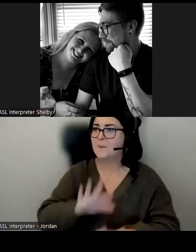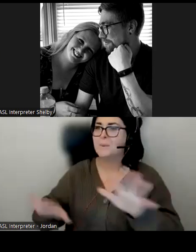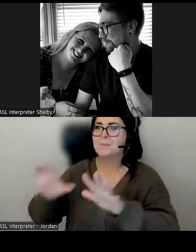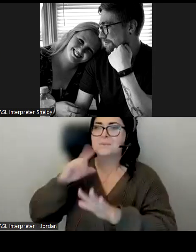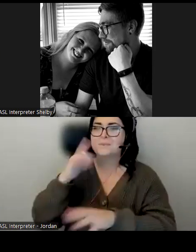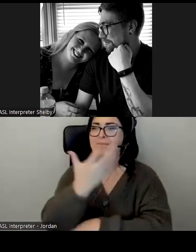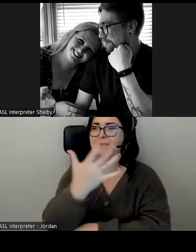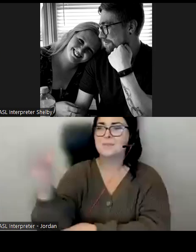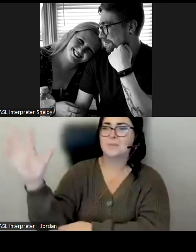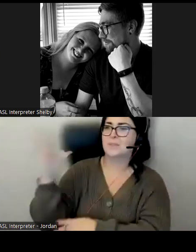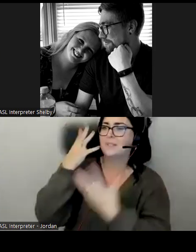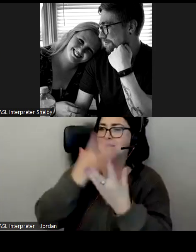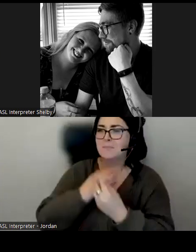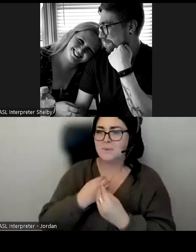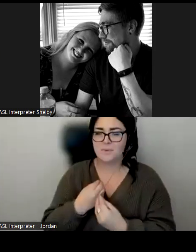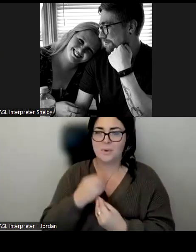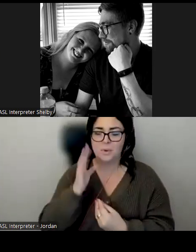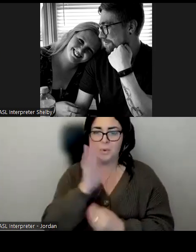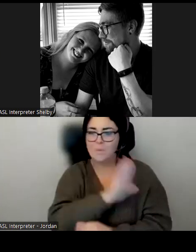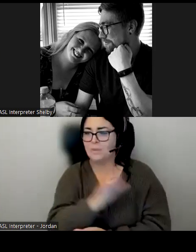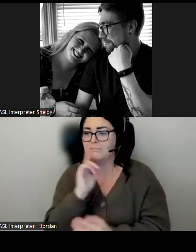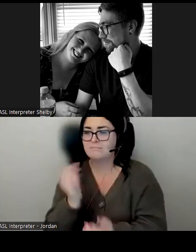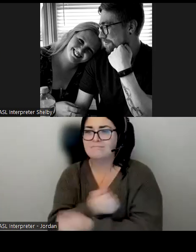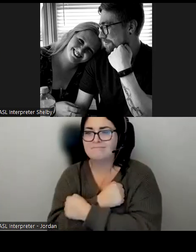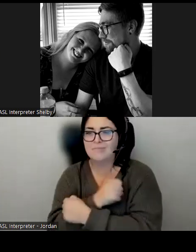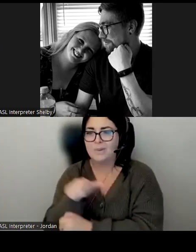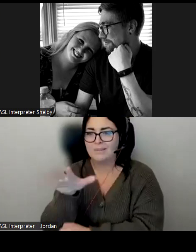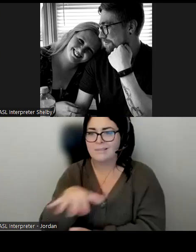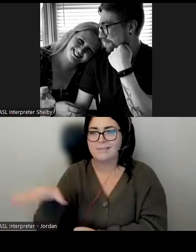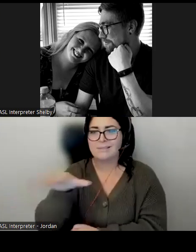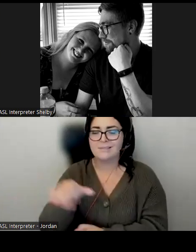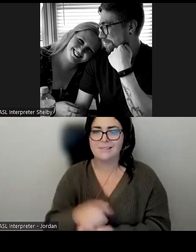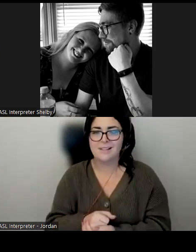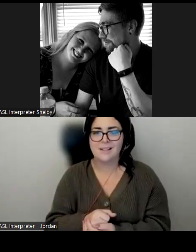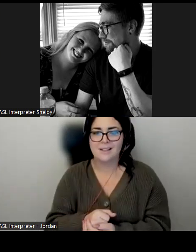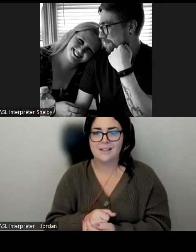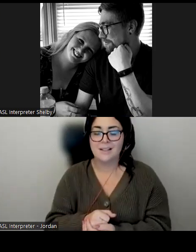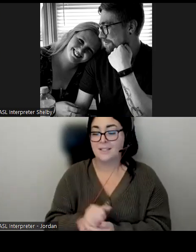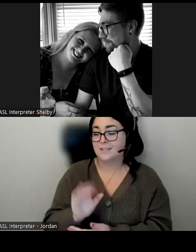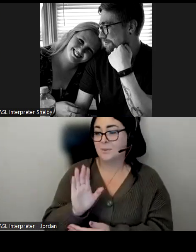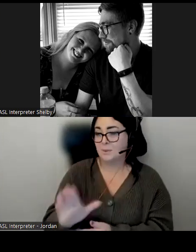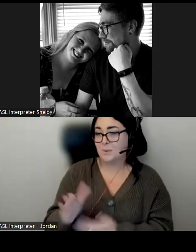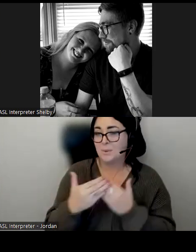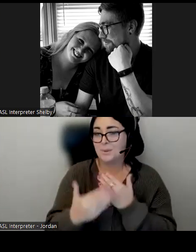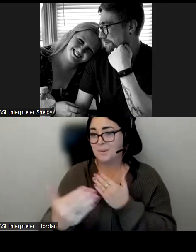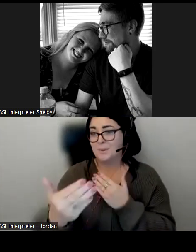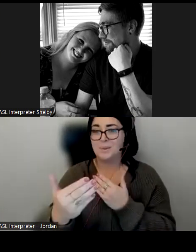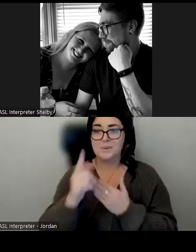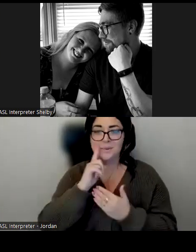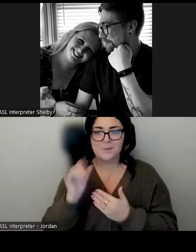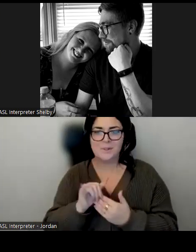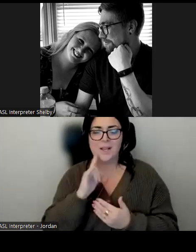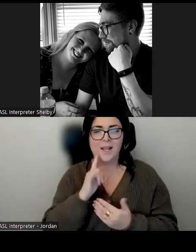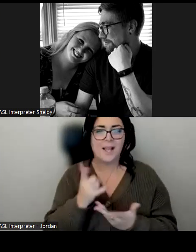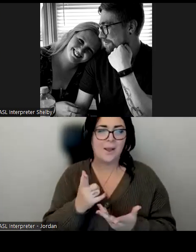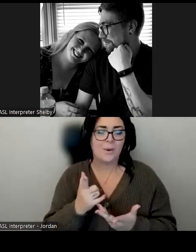in a place that they loved, right? How does it affect you as you move forward in terms of keeping